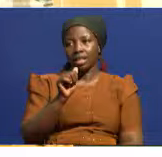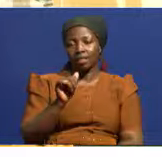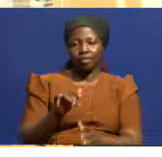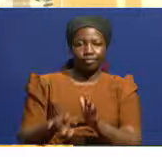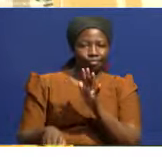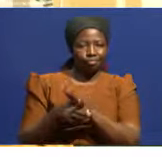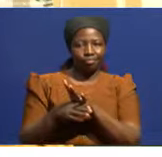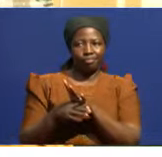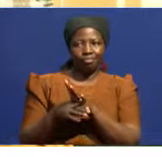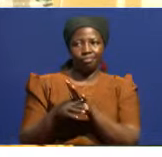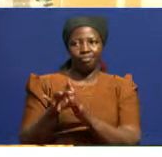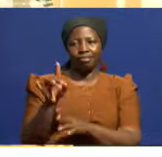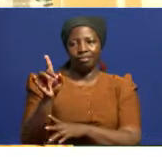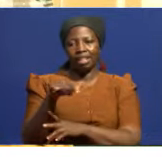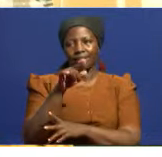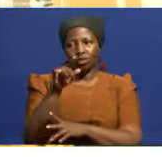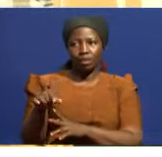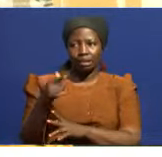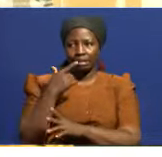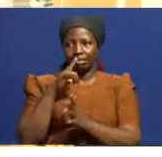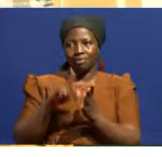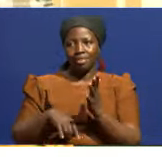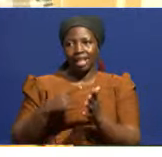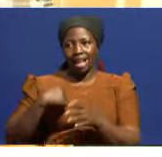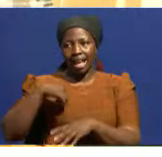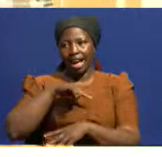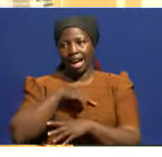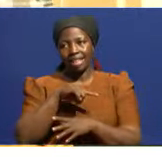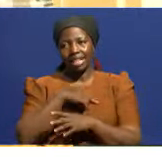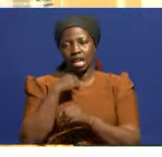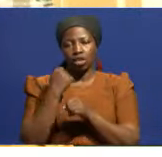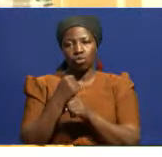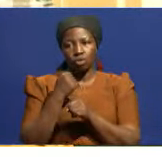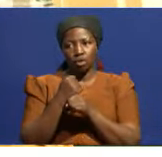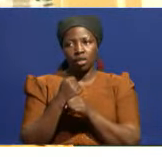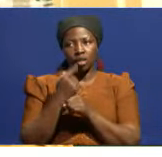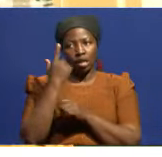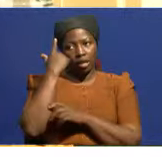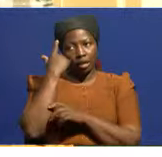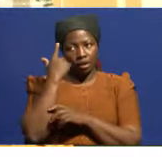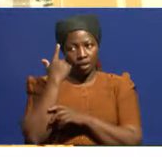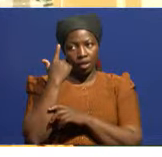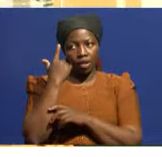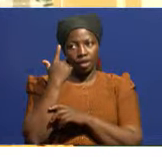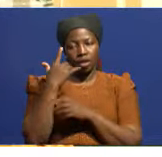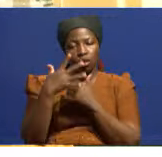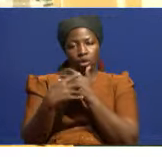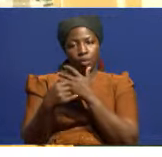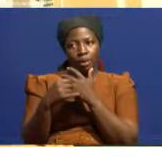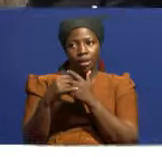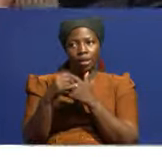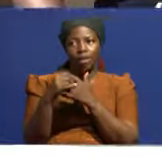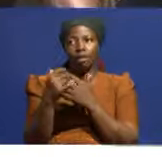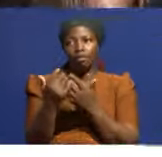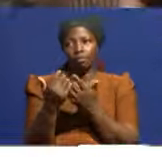we are usurping the role of the Auditor General, which is not true. These task forces help us make administrative decisions.